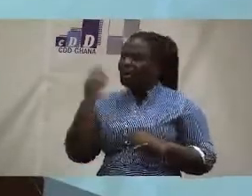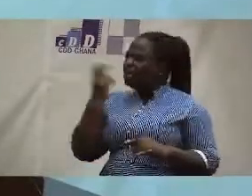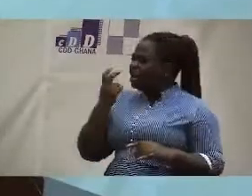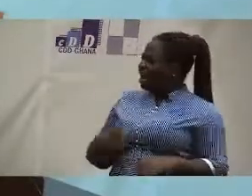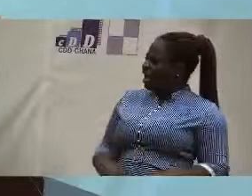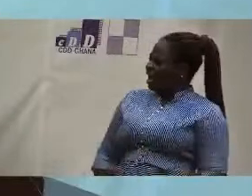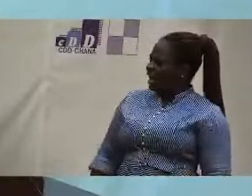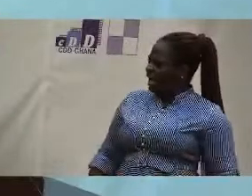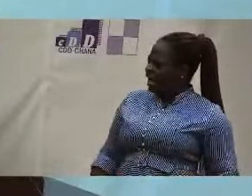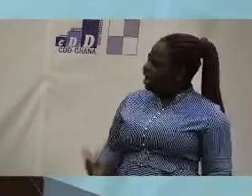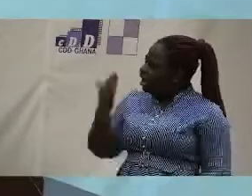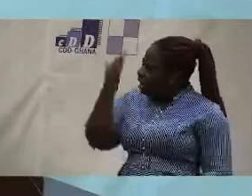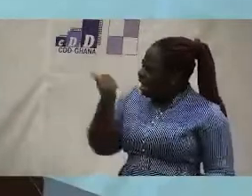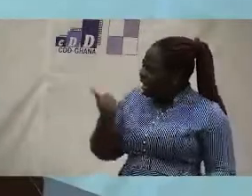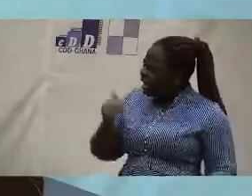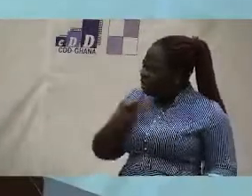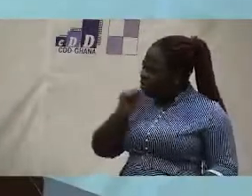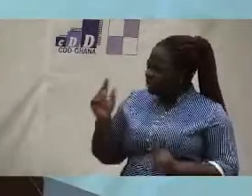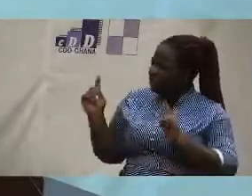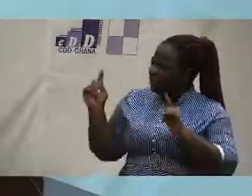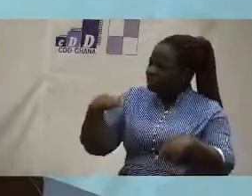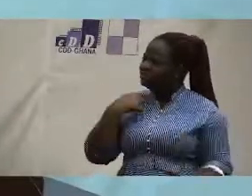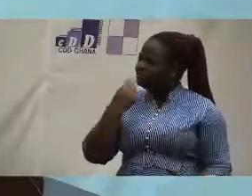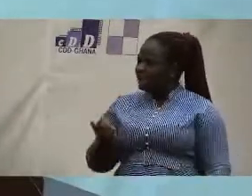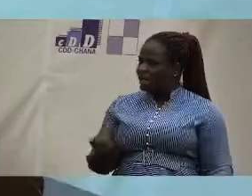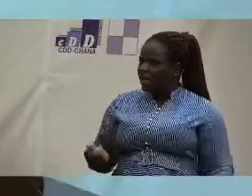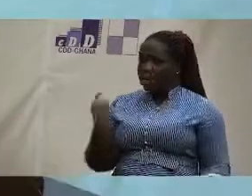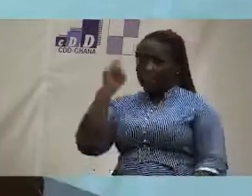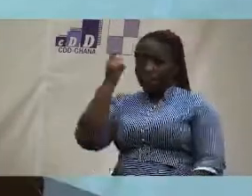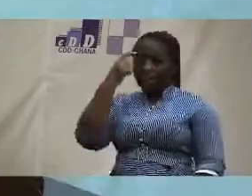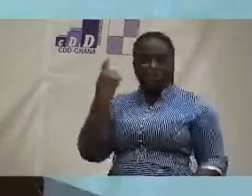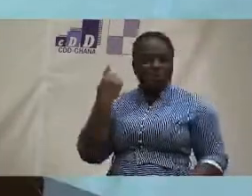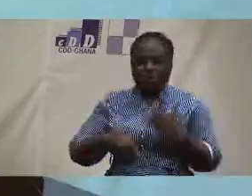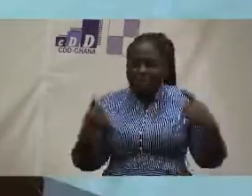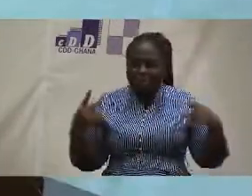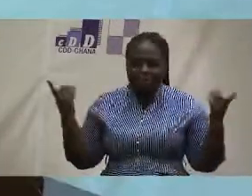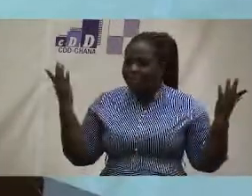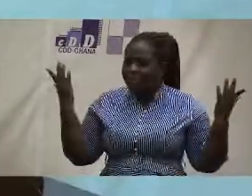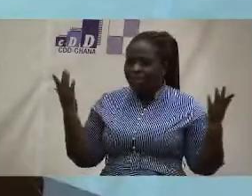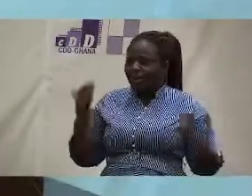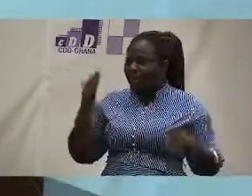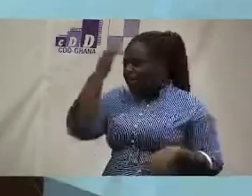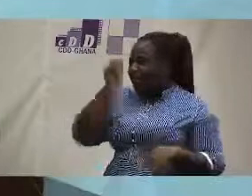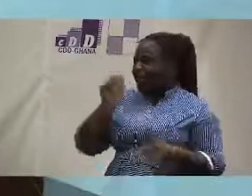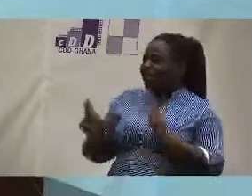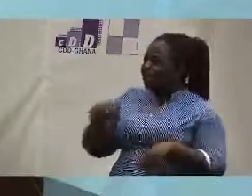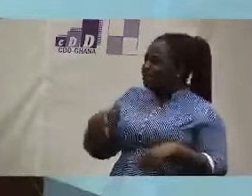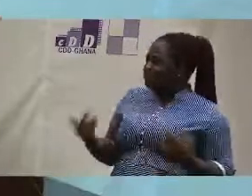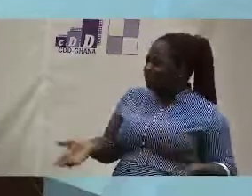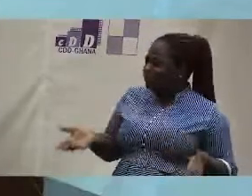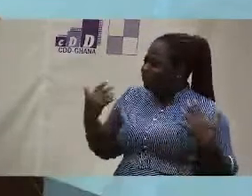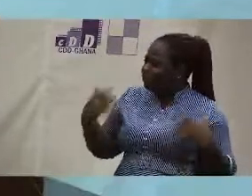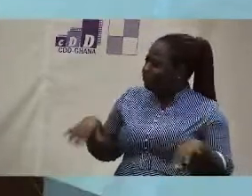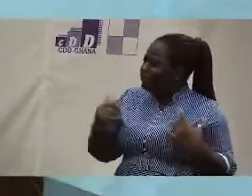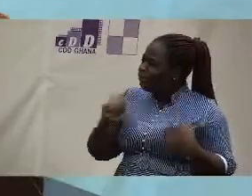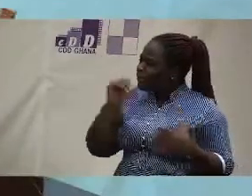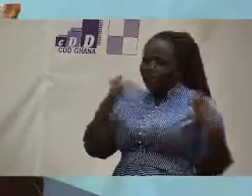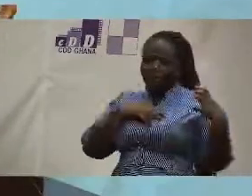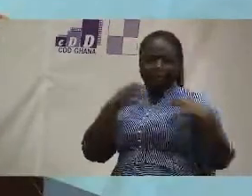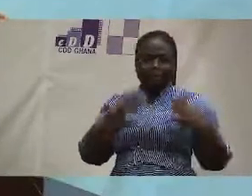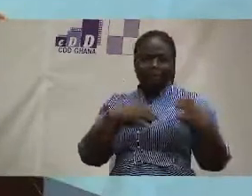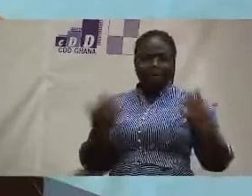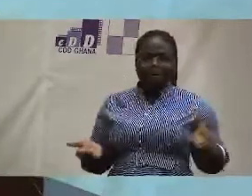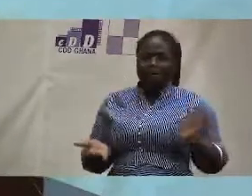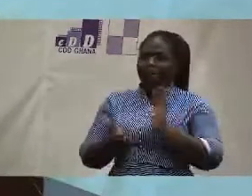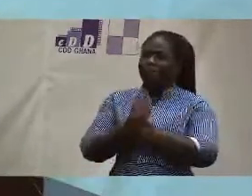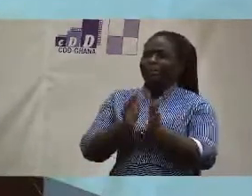will say, Hidayat, what are we going to tell the government? What is happening? Why are you people not complaining? We have